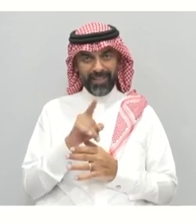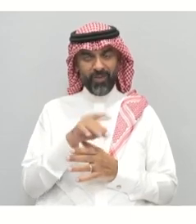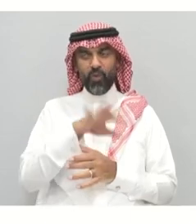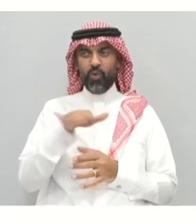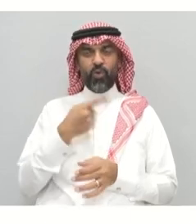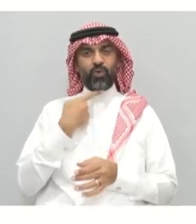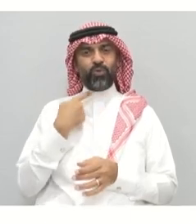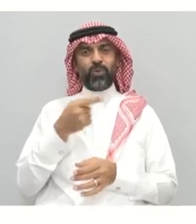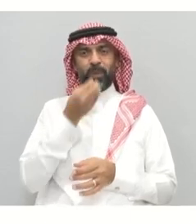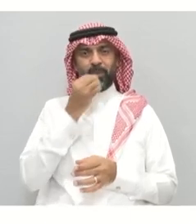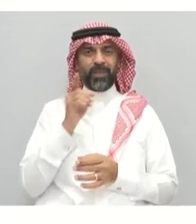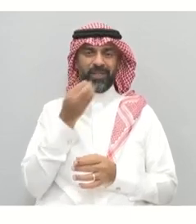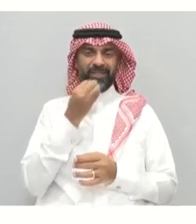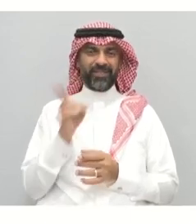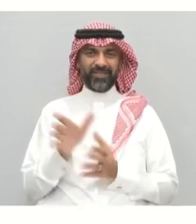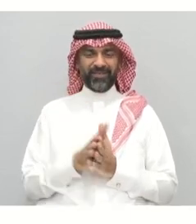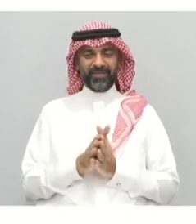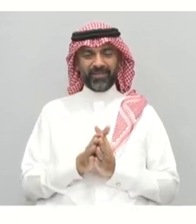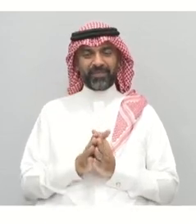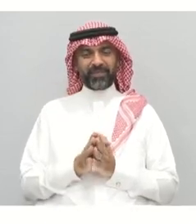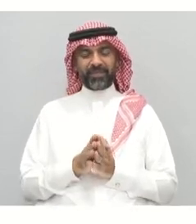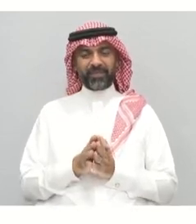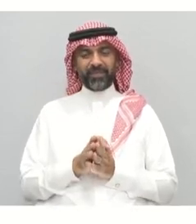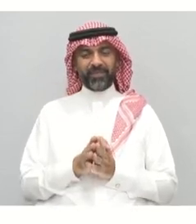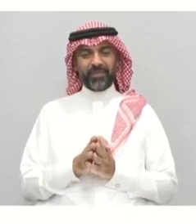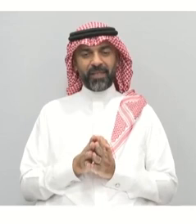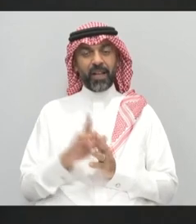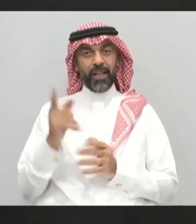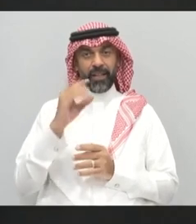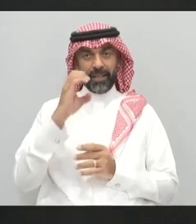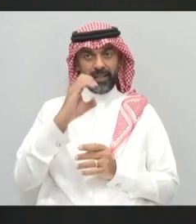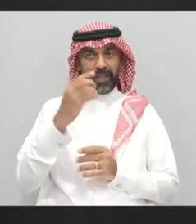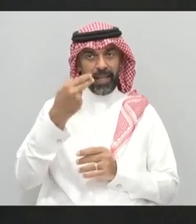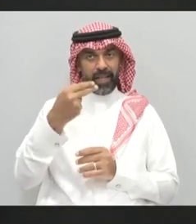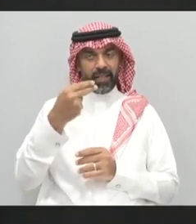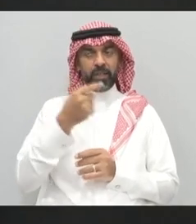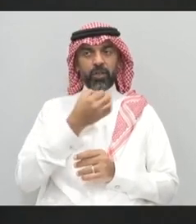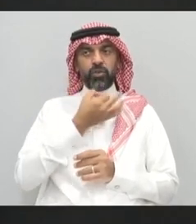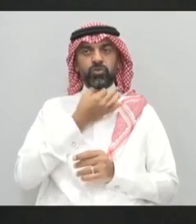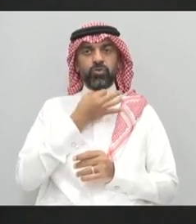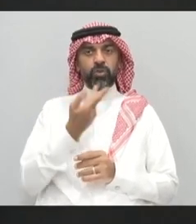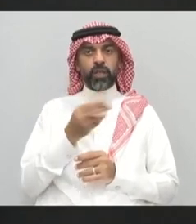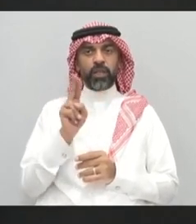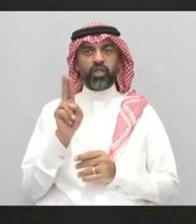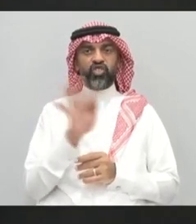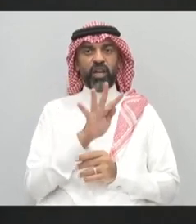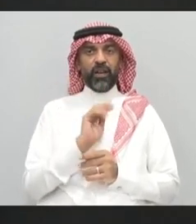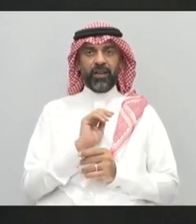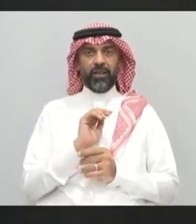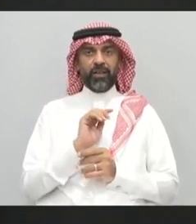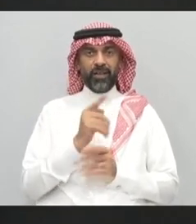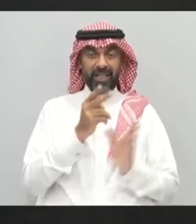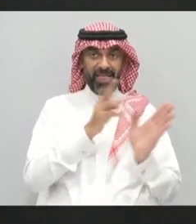Okay, me too. Okay, so CH says ch, ch.